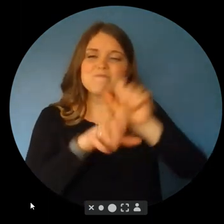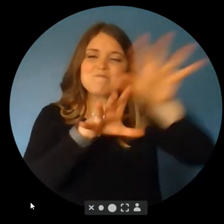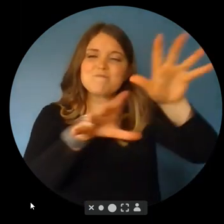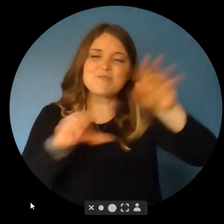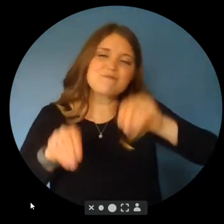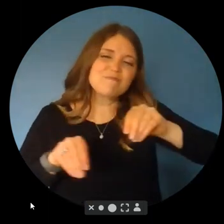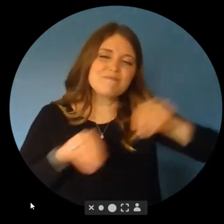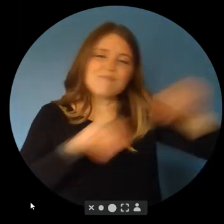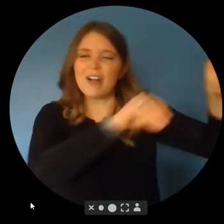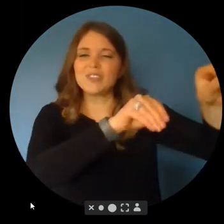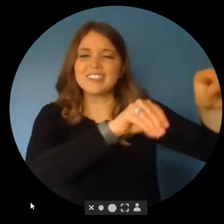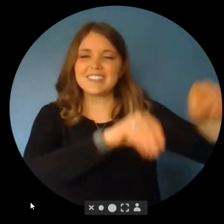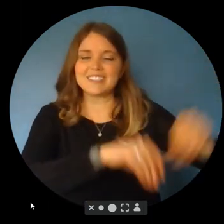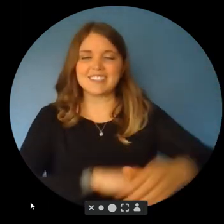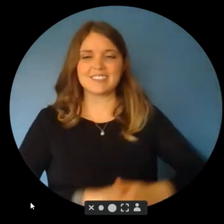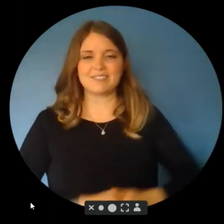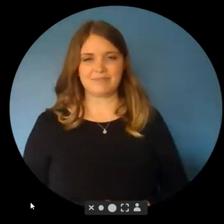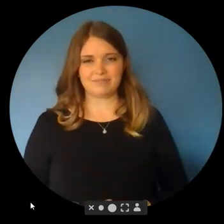mountains.